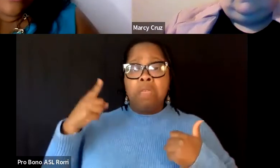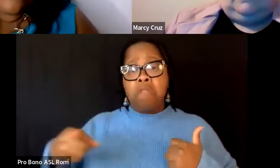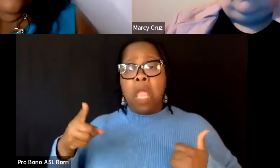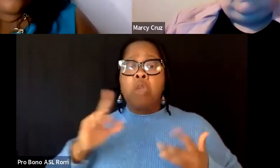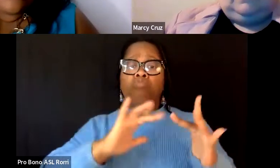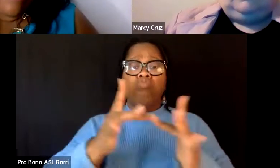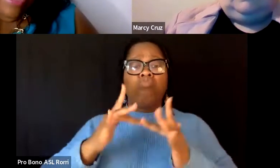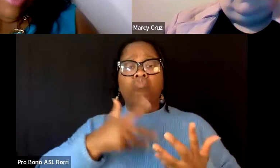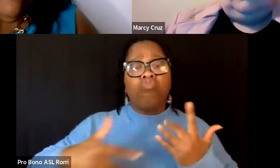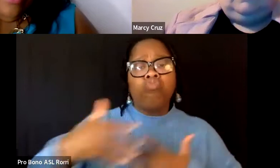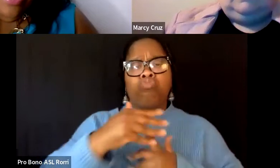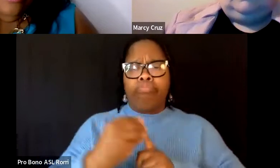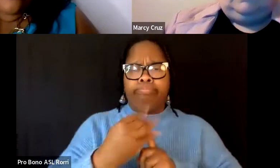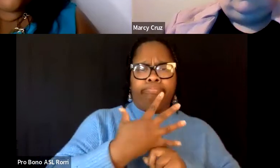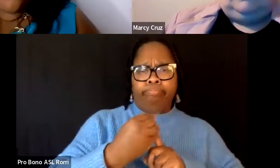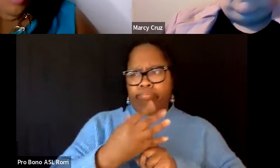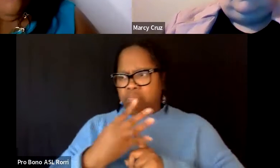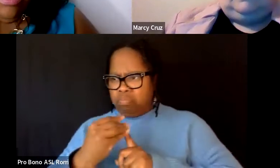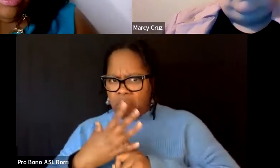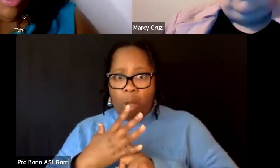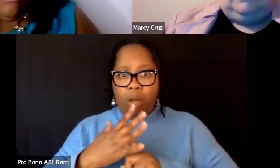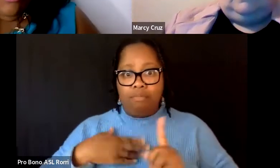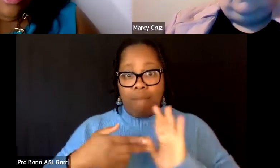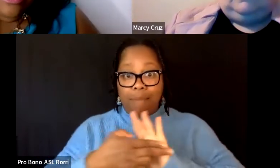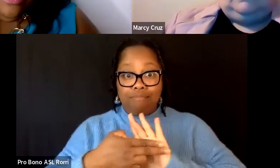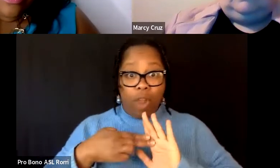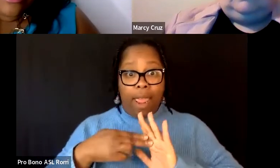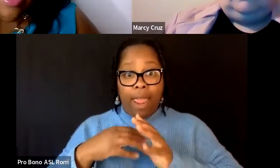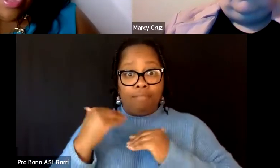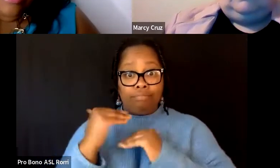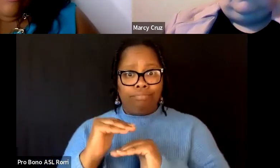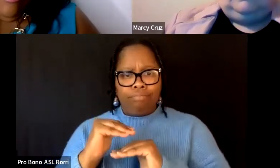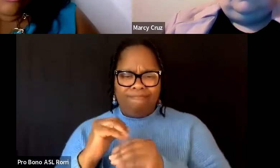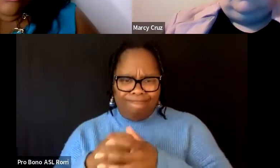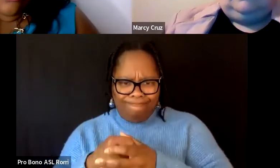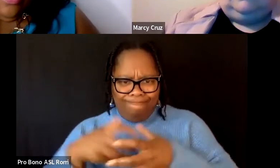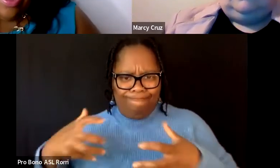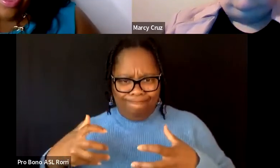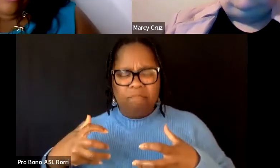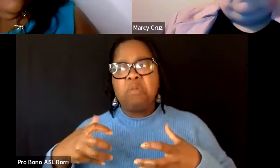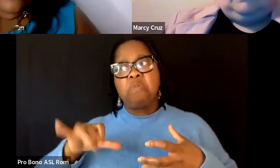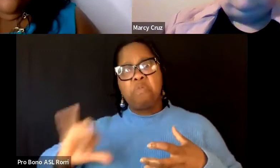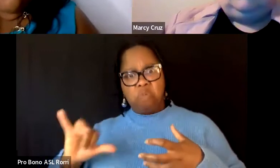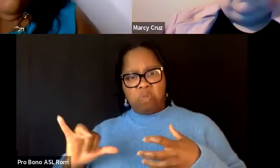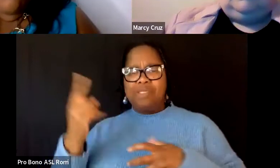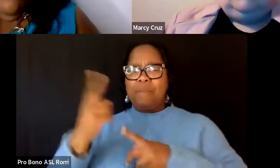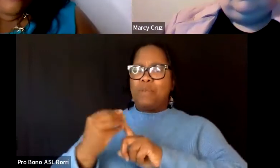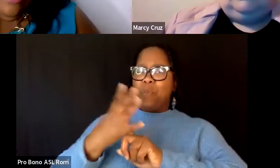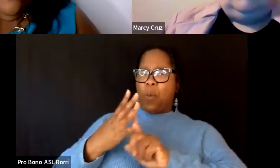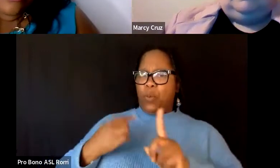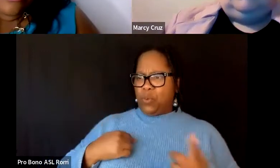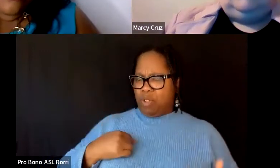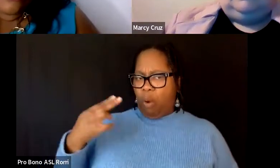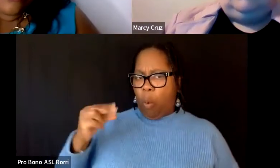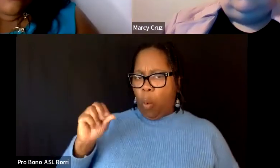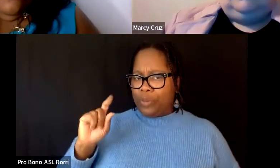more things to expand my brand. So hosting was one of the things I got exposed to. And somebody was like, you will be